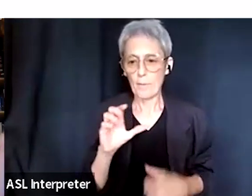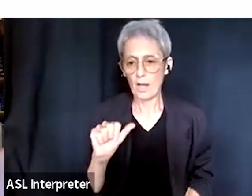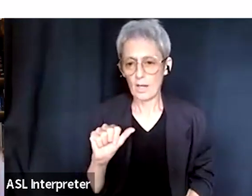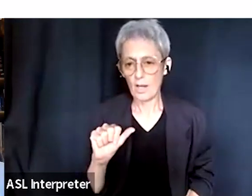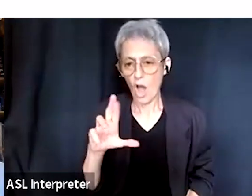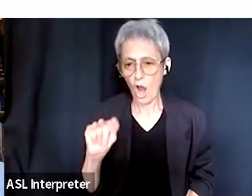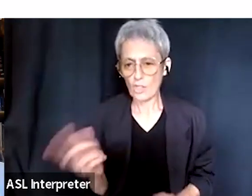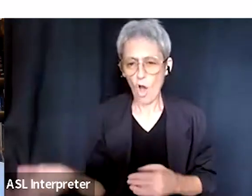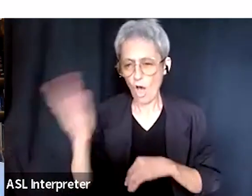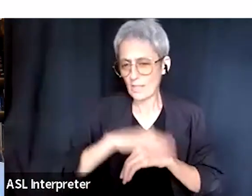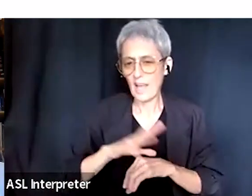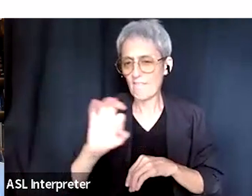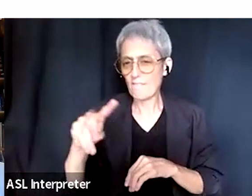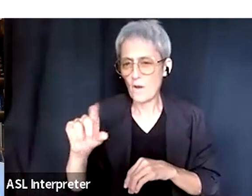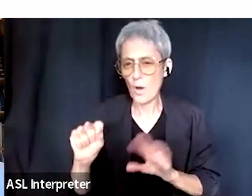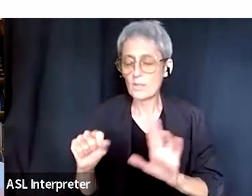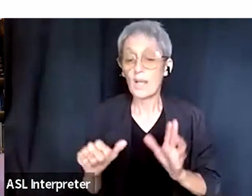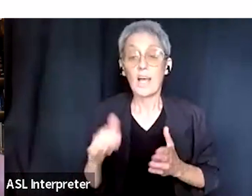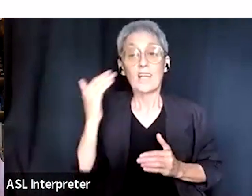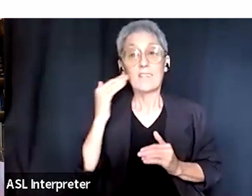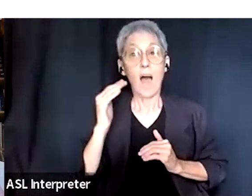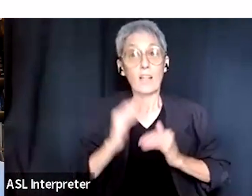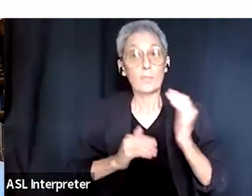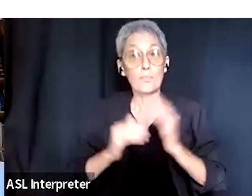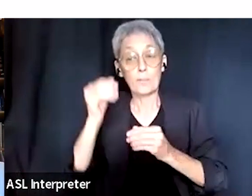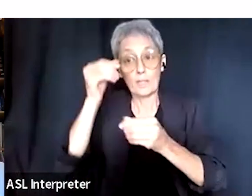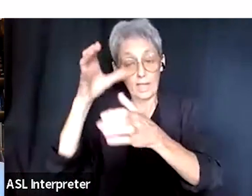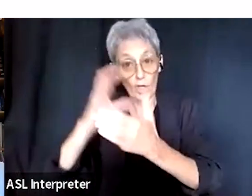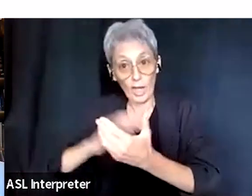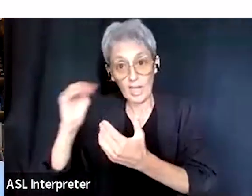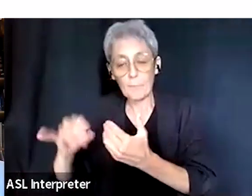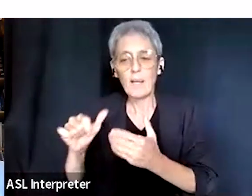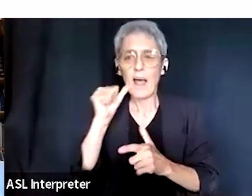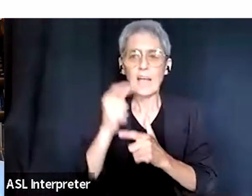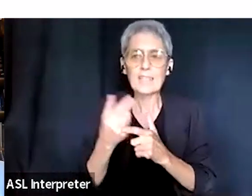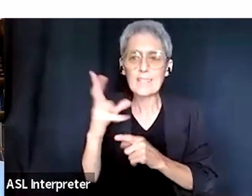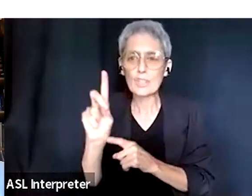the knowledge building curriculums as almost like a sisterhood out there. I don't care whether it's